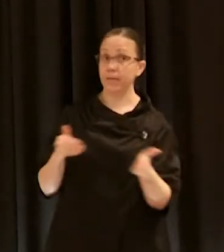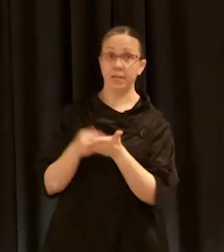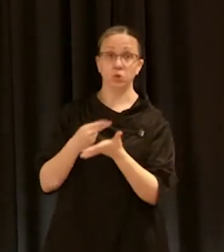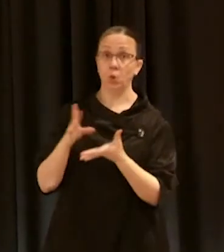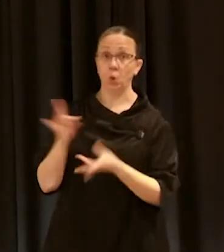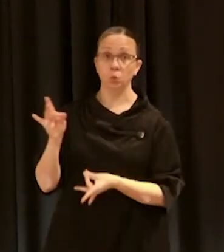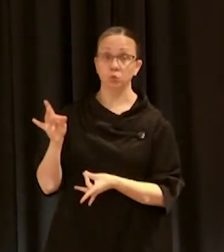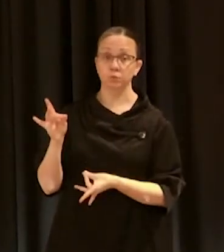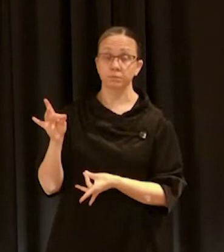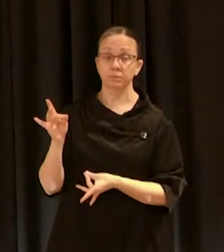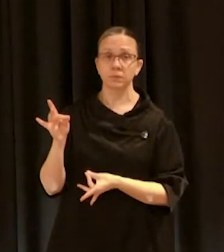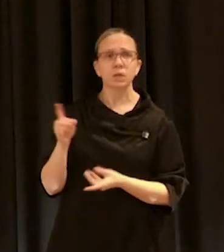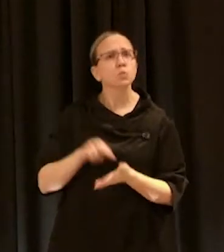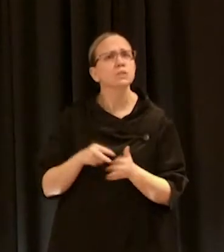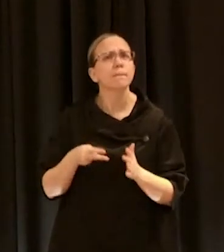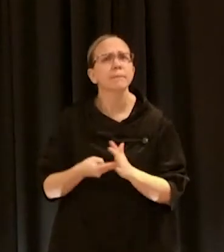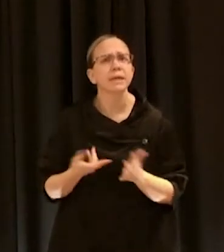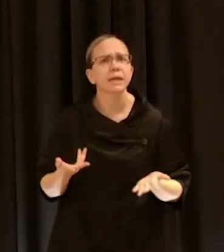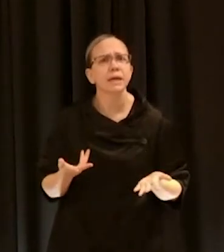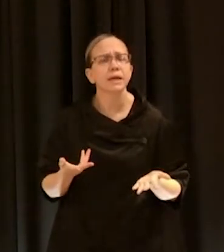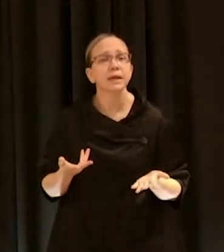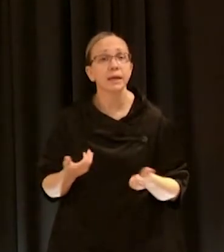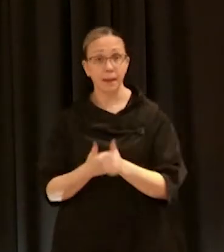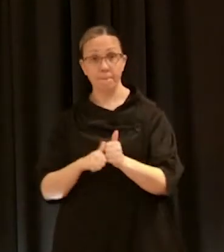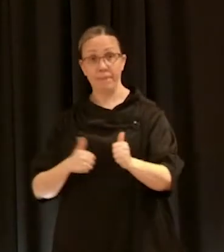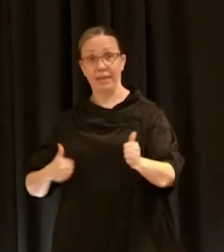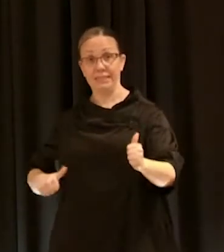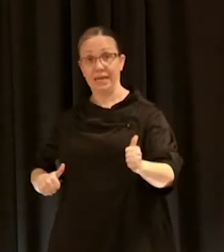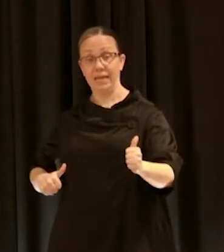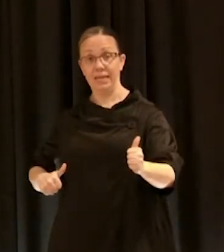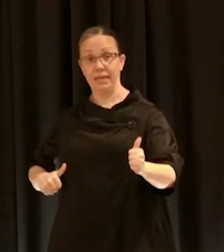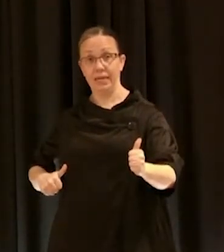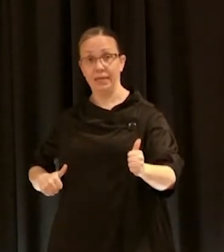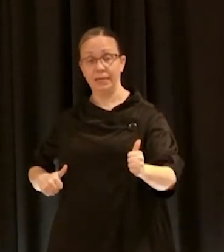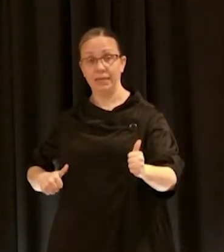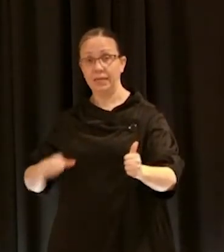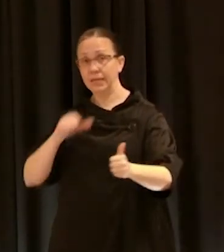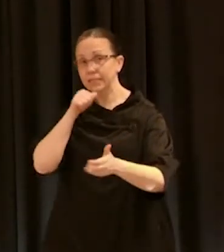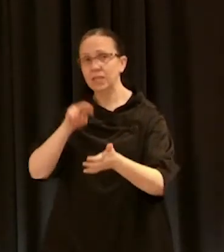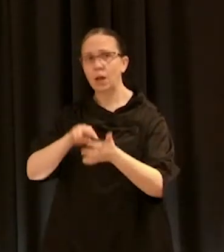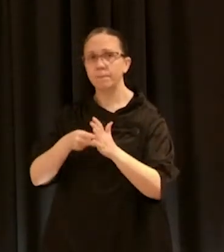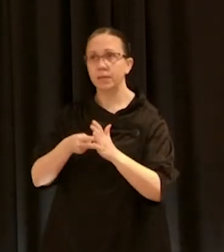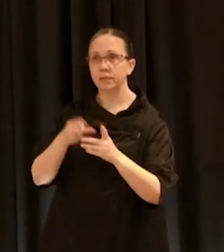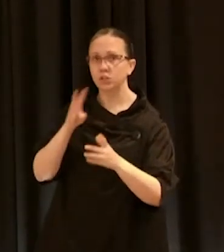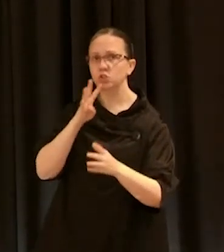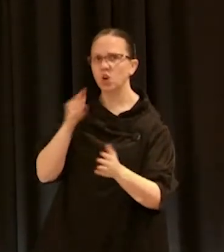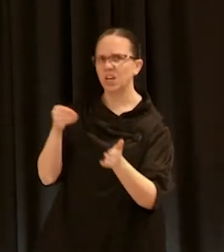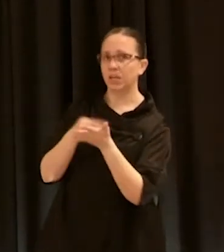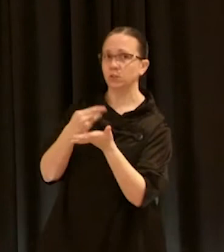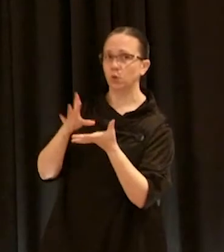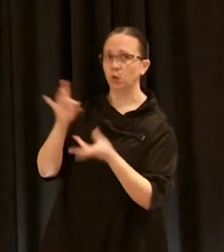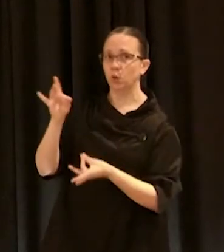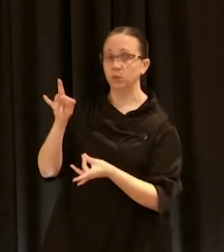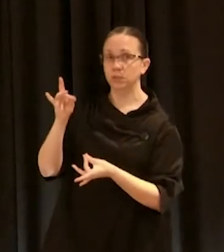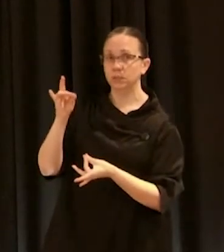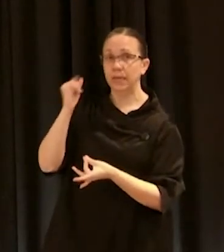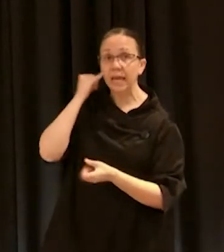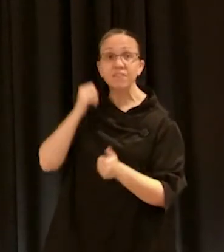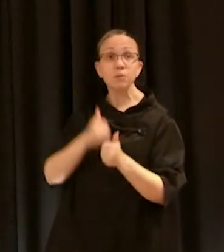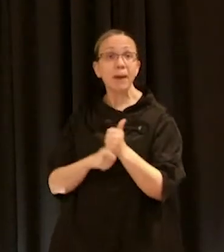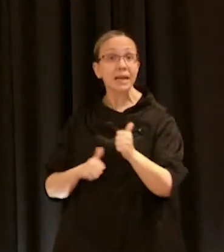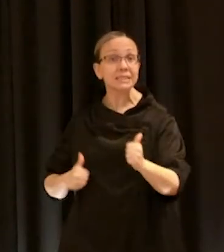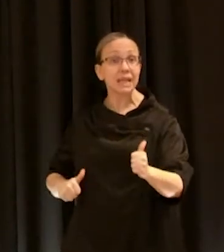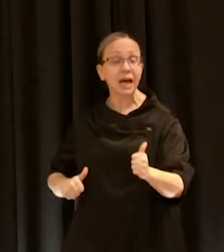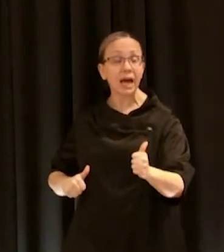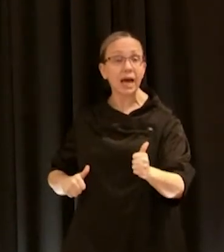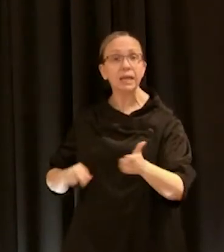Holy Ghost. So what do you mean? Backsliding is not blaspheming. If you